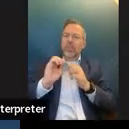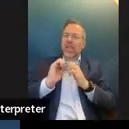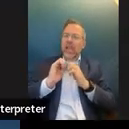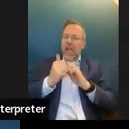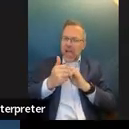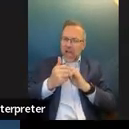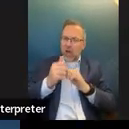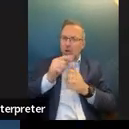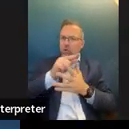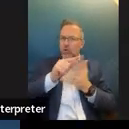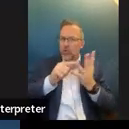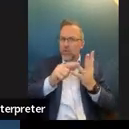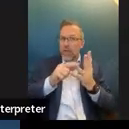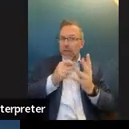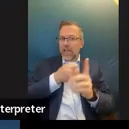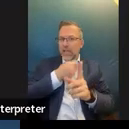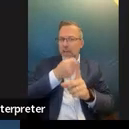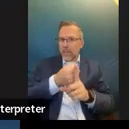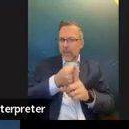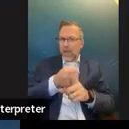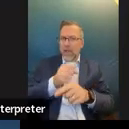involvement in the gen ed curriculum?